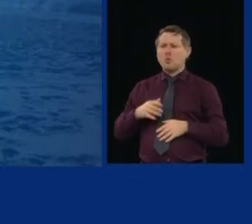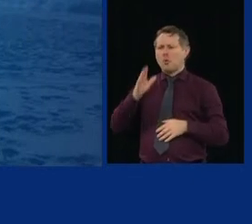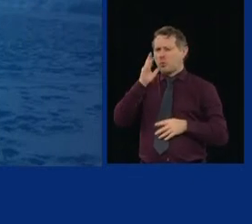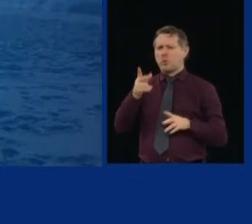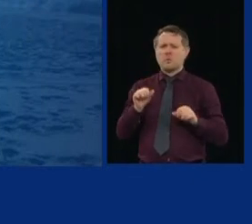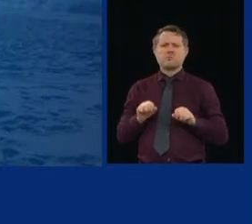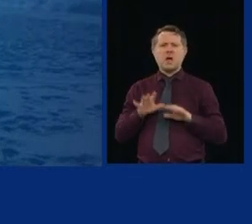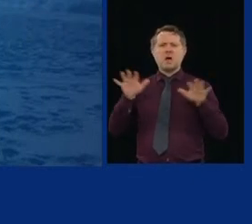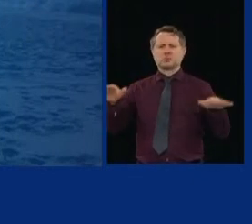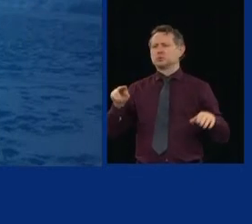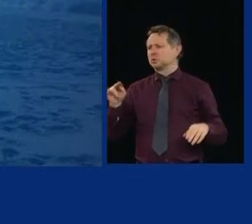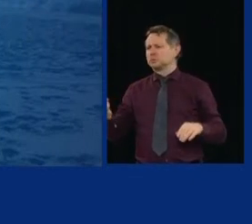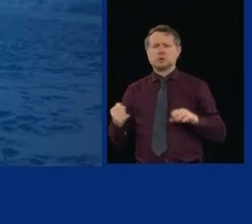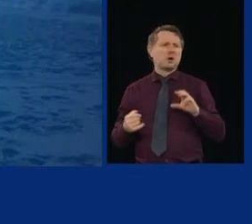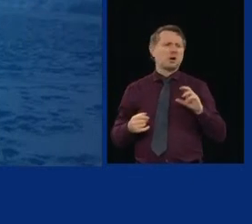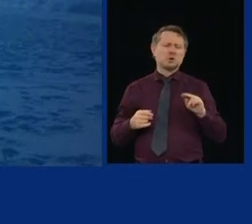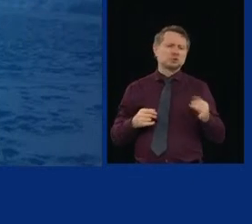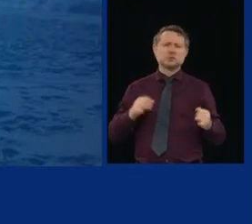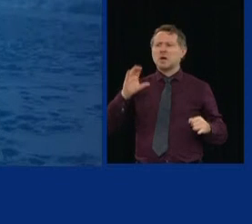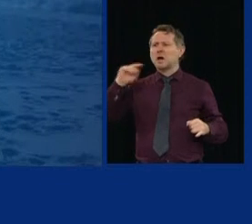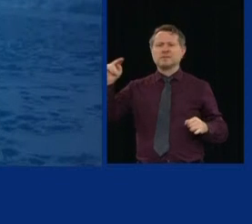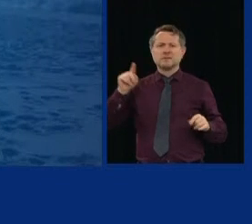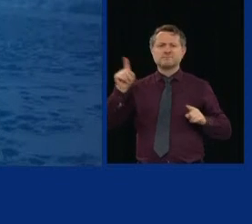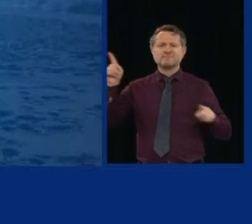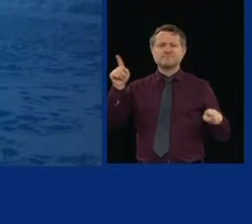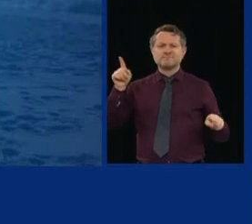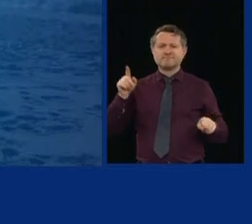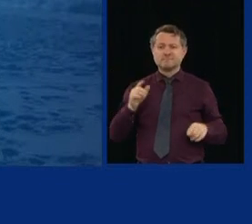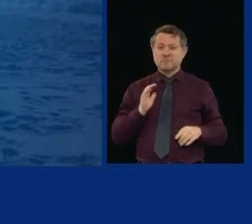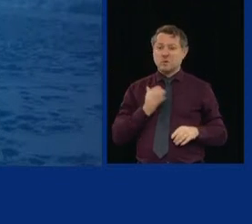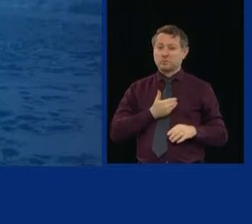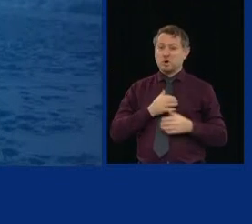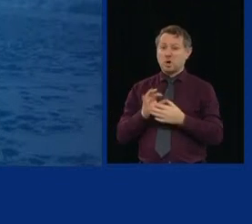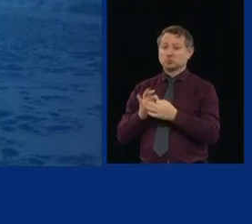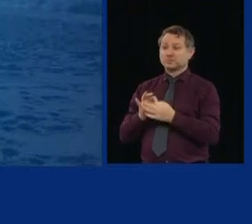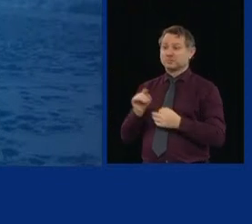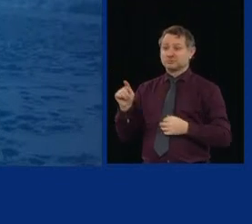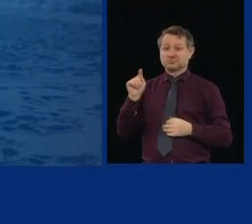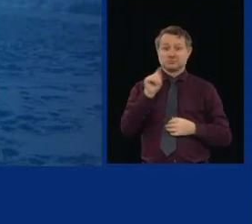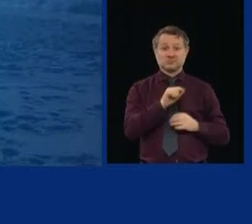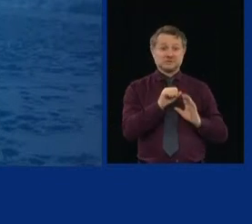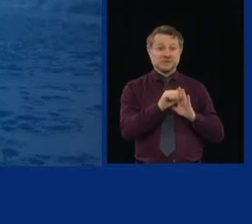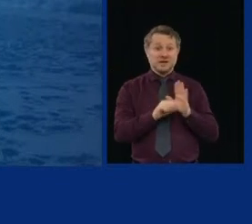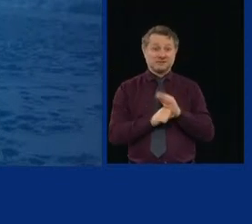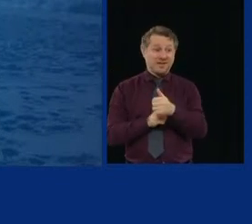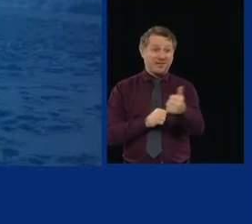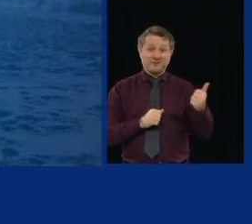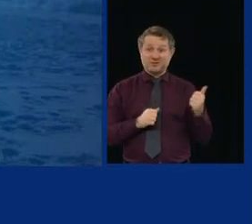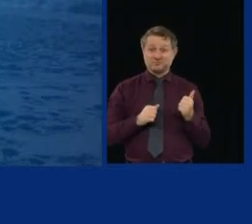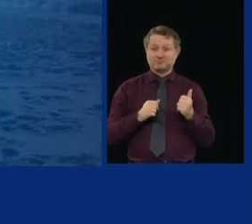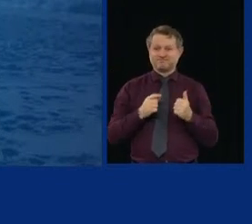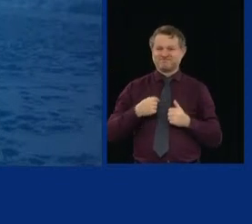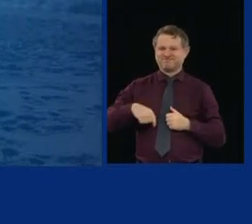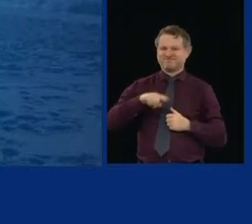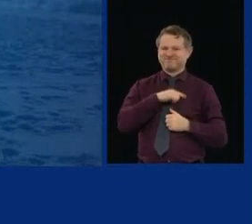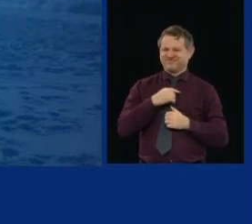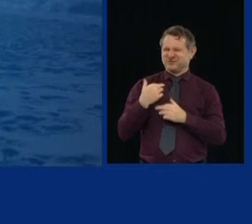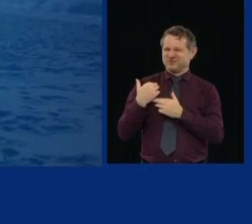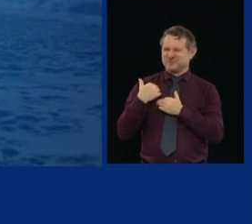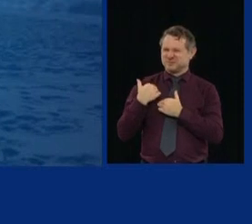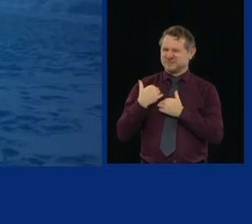And our relationship and responsibility to our other states neighboring states is